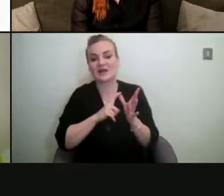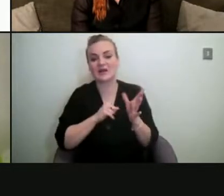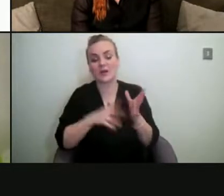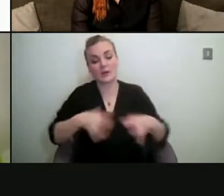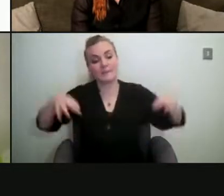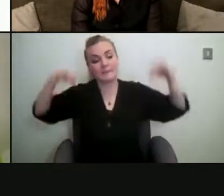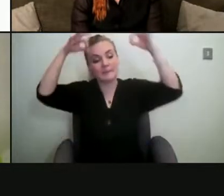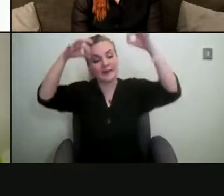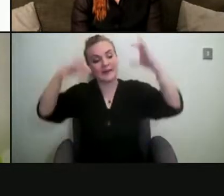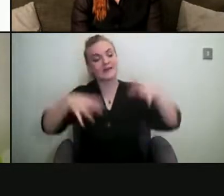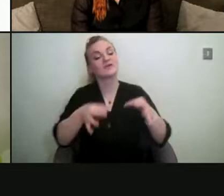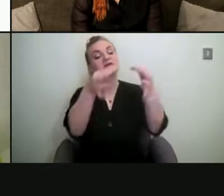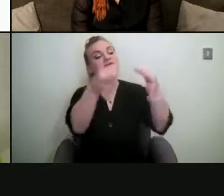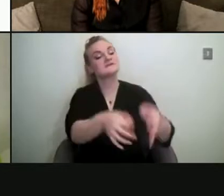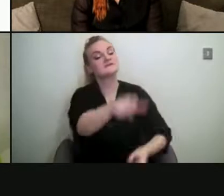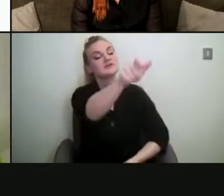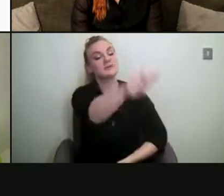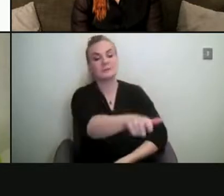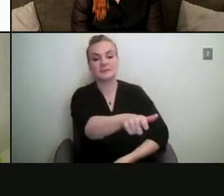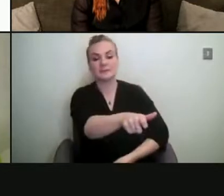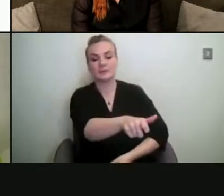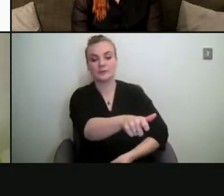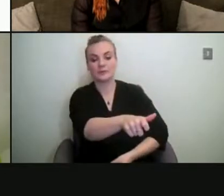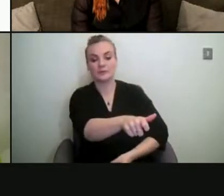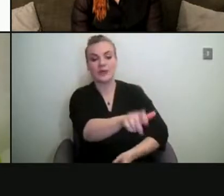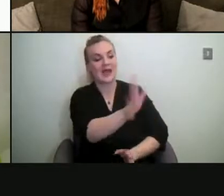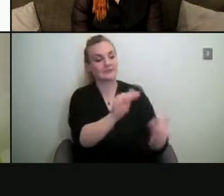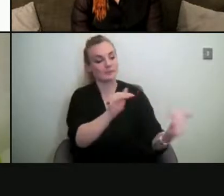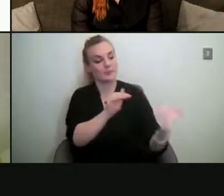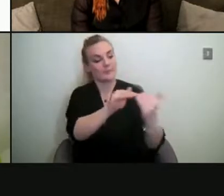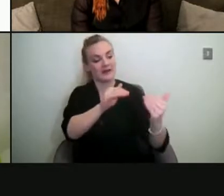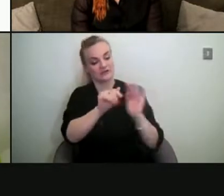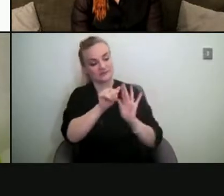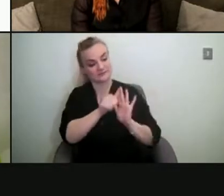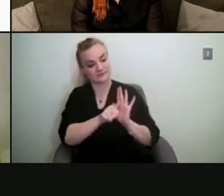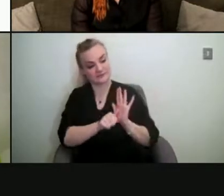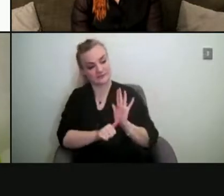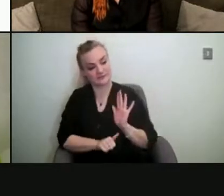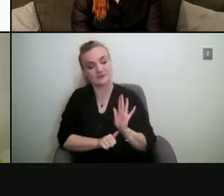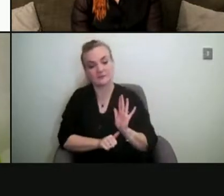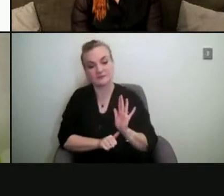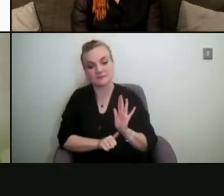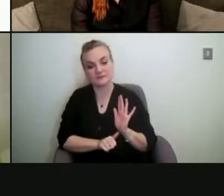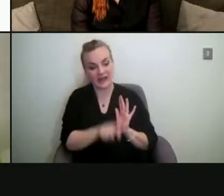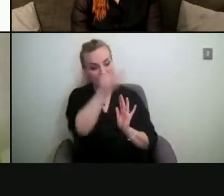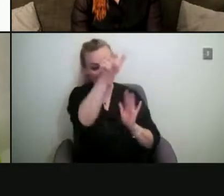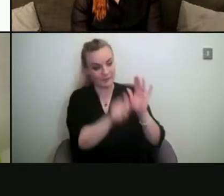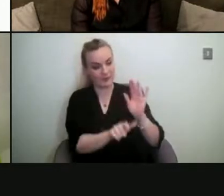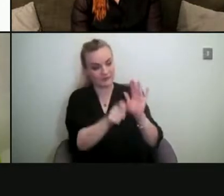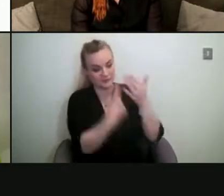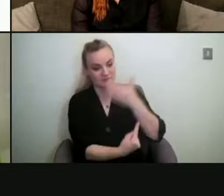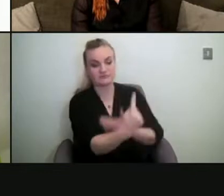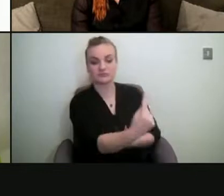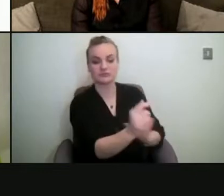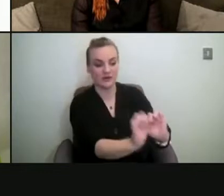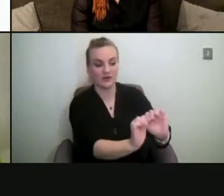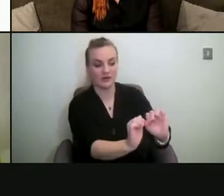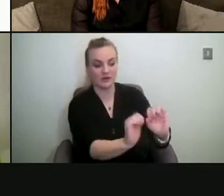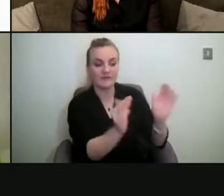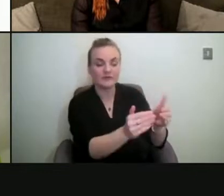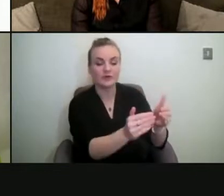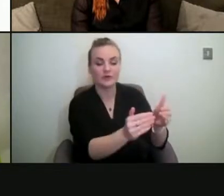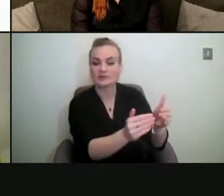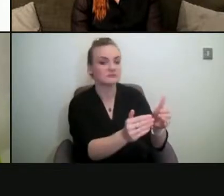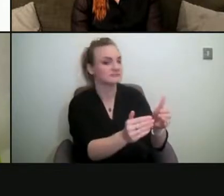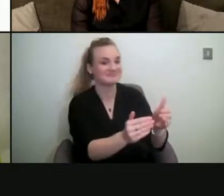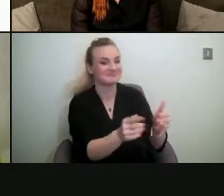people. And I think people need to look at it and think, you know, we need to get this into